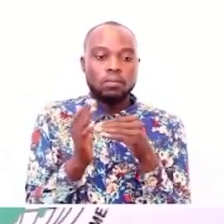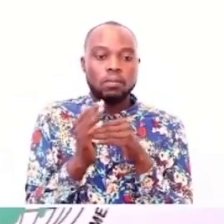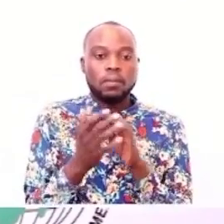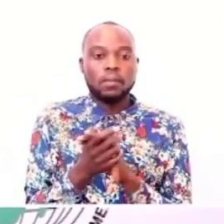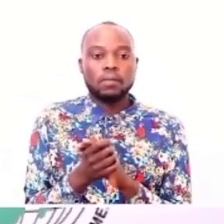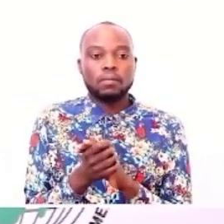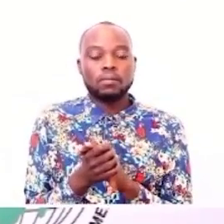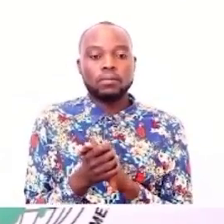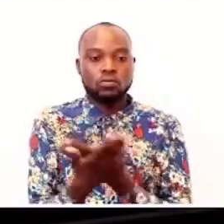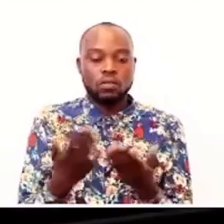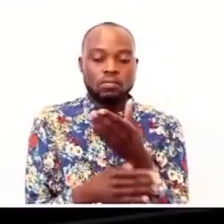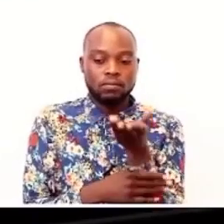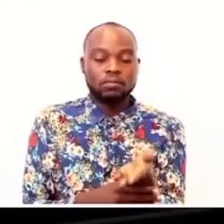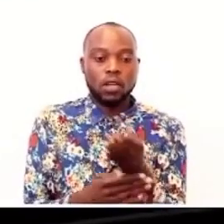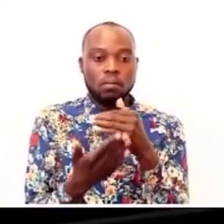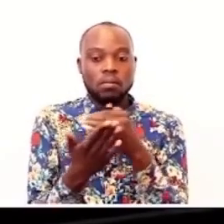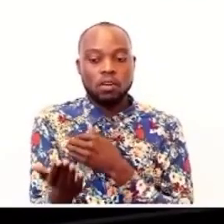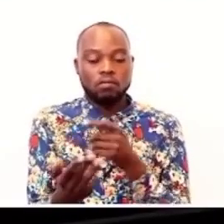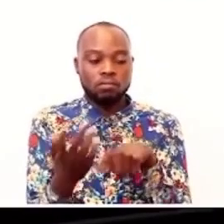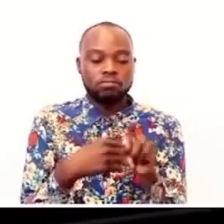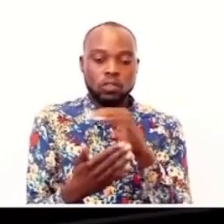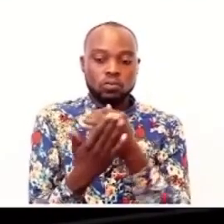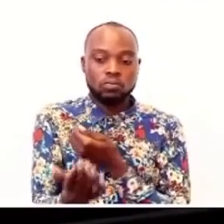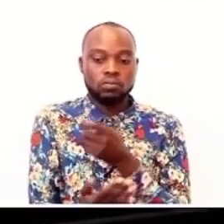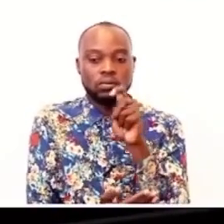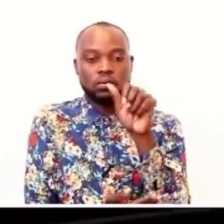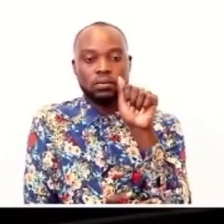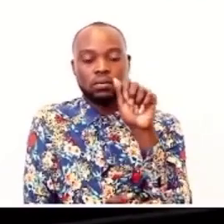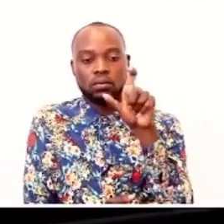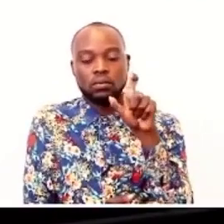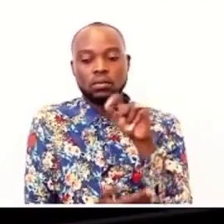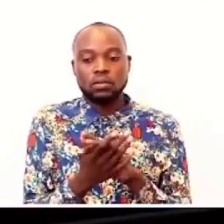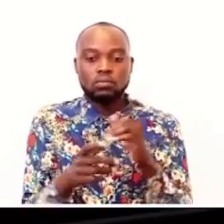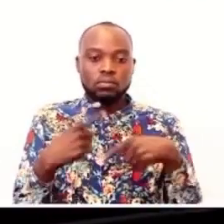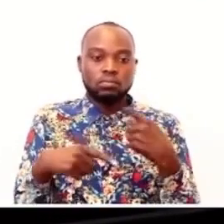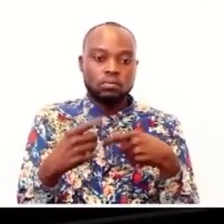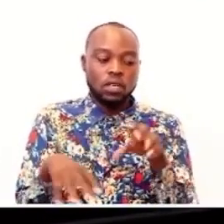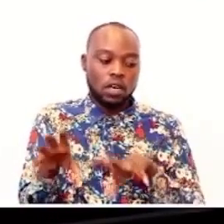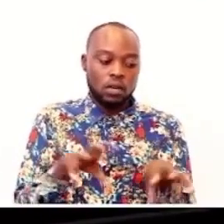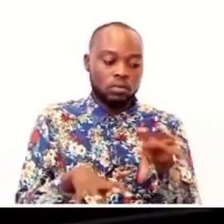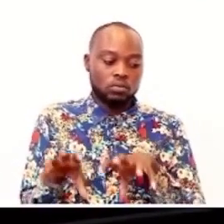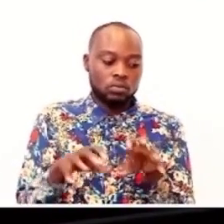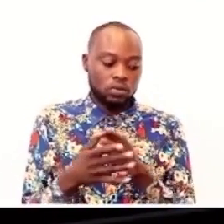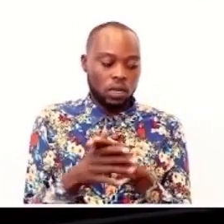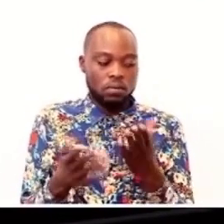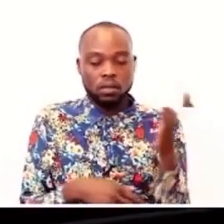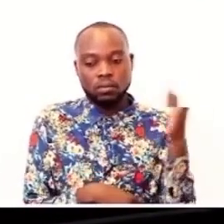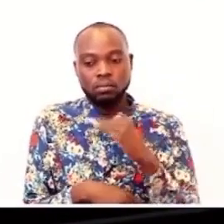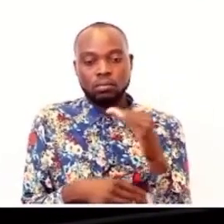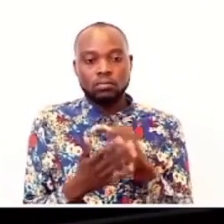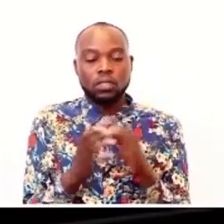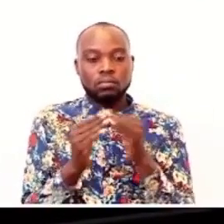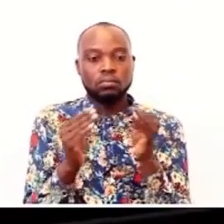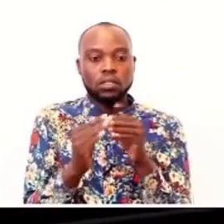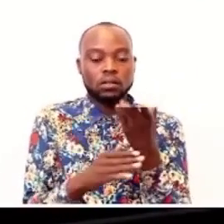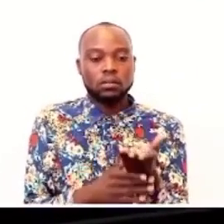fossil fuel energy? I wanted to kind of continue the themes that have been coming out of this conference the last 2